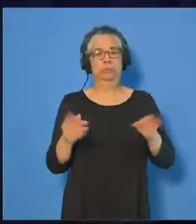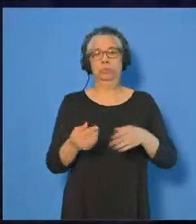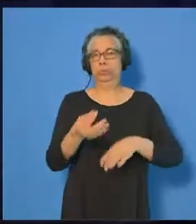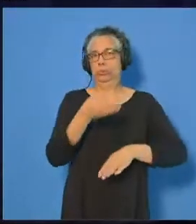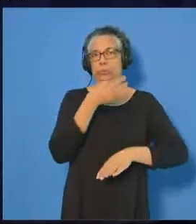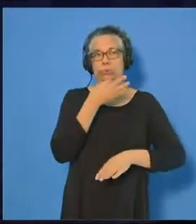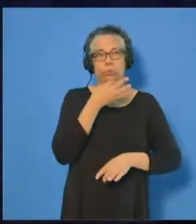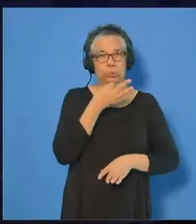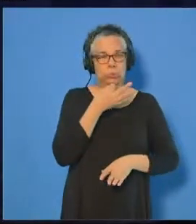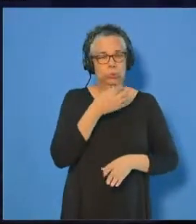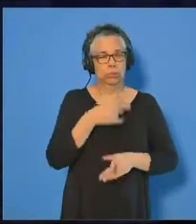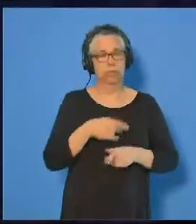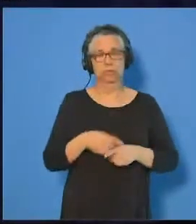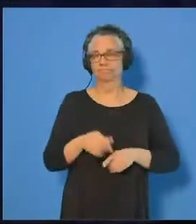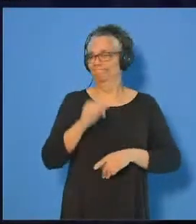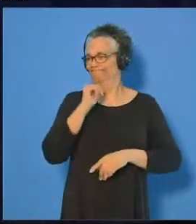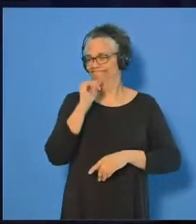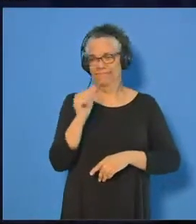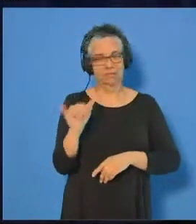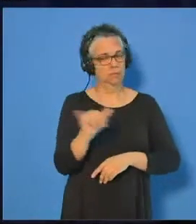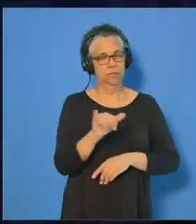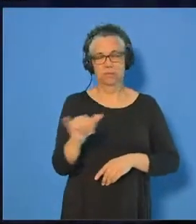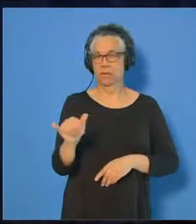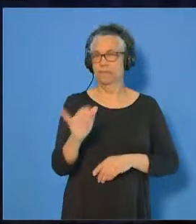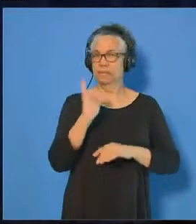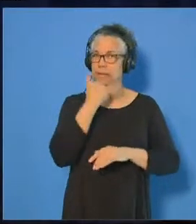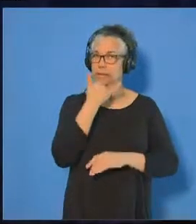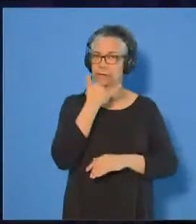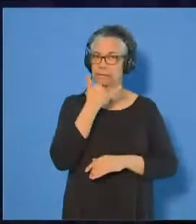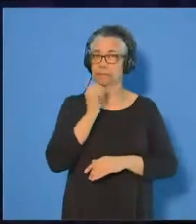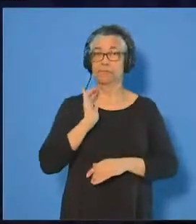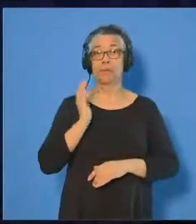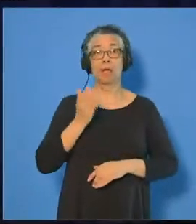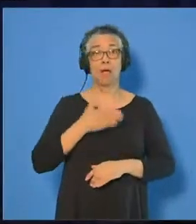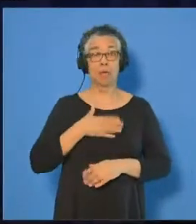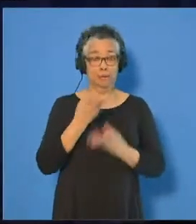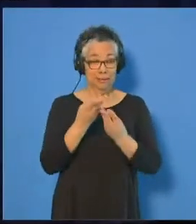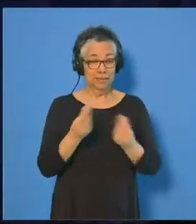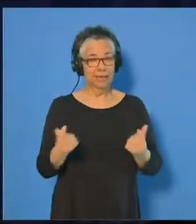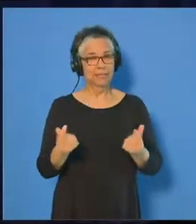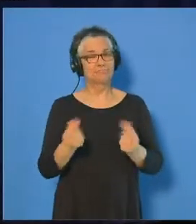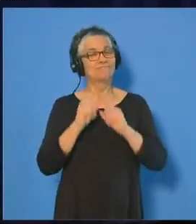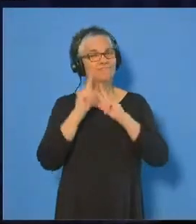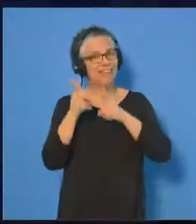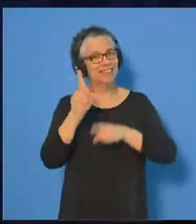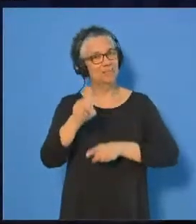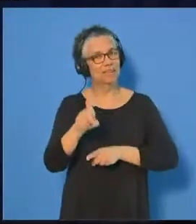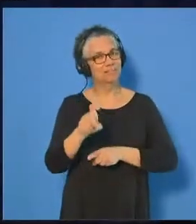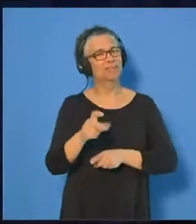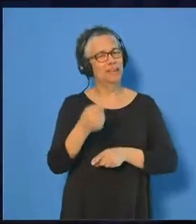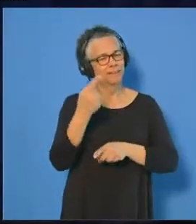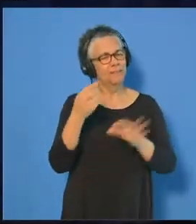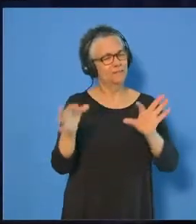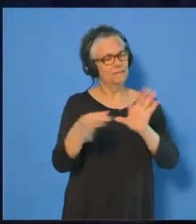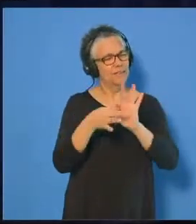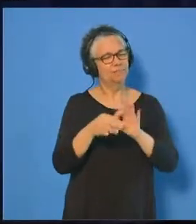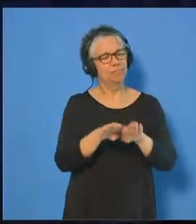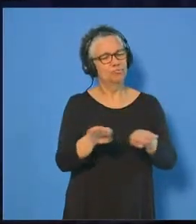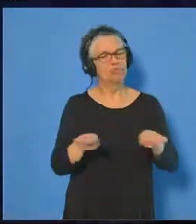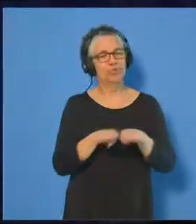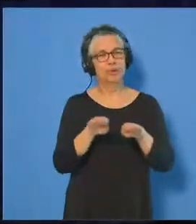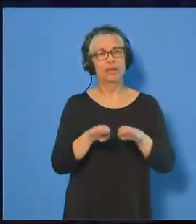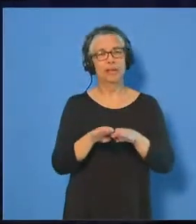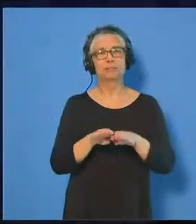and we will not make those mistakes. Our solution must fit Bermuda, fit the cases of COVID-19 on our shores,